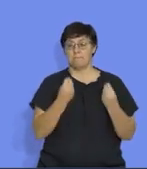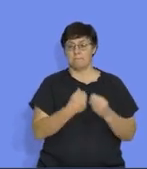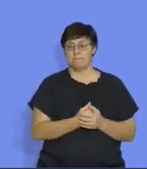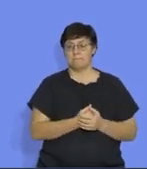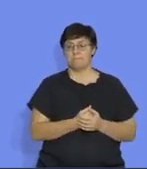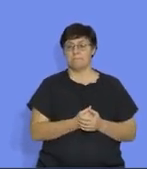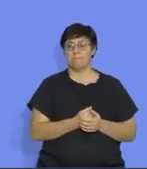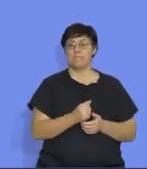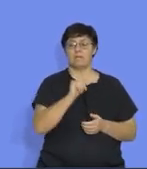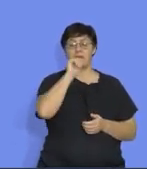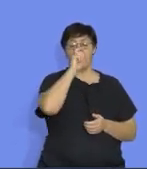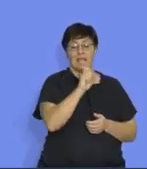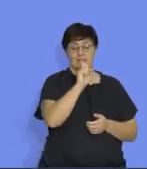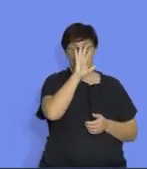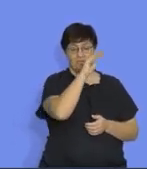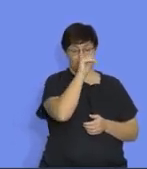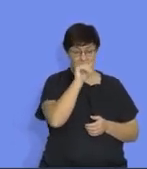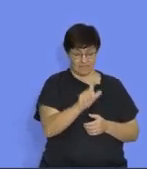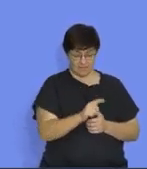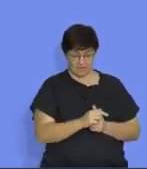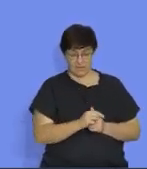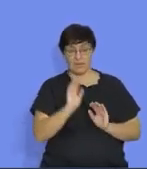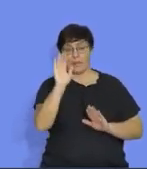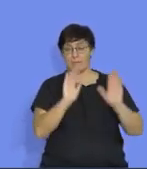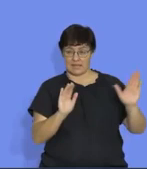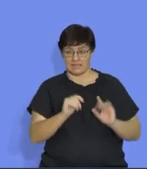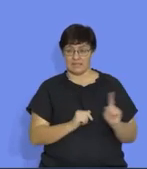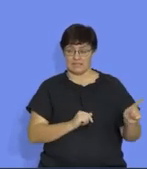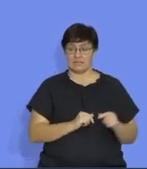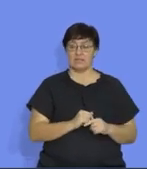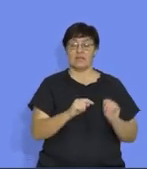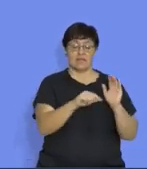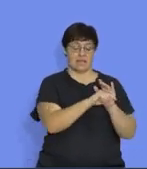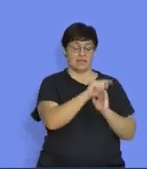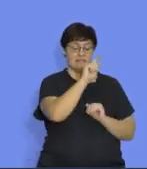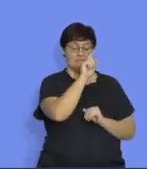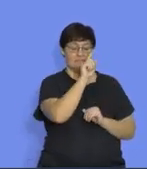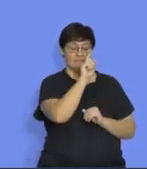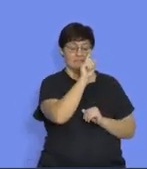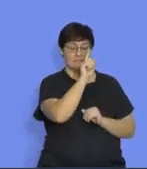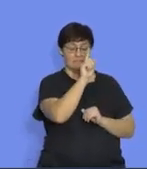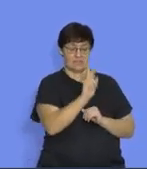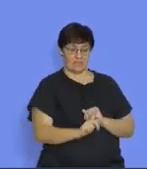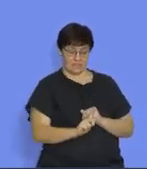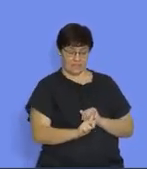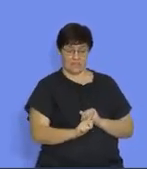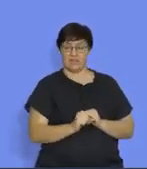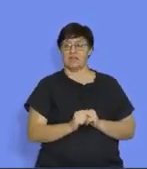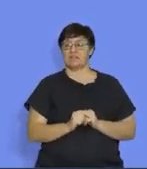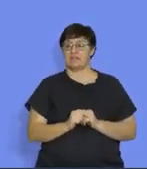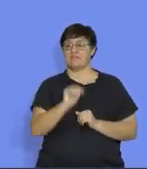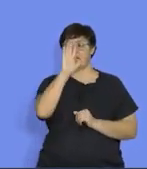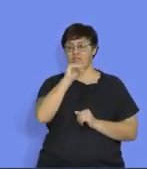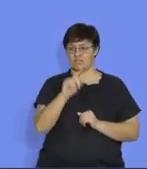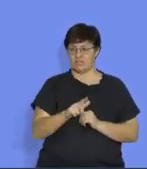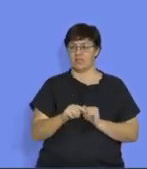that when x is 5 over 7, the pattern goes negative a seventh, then 5 over 7, then